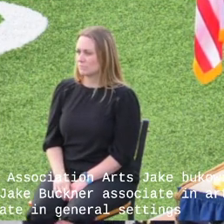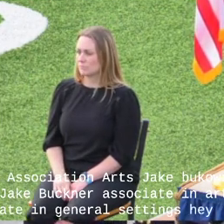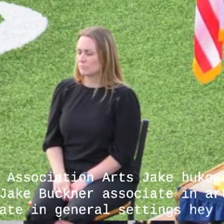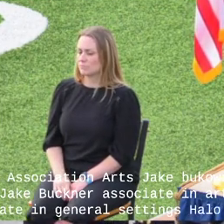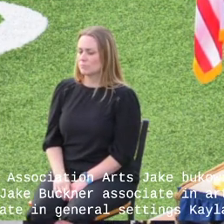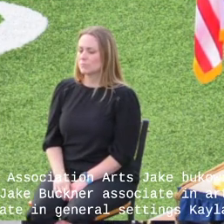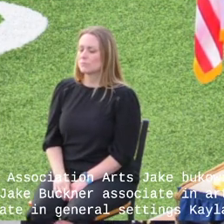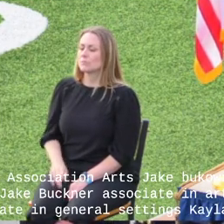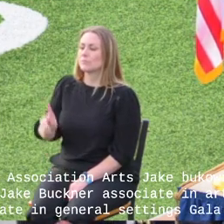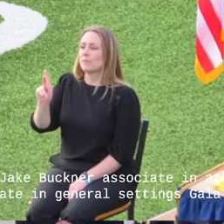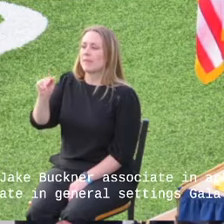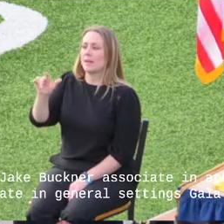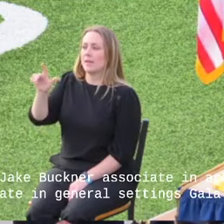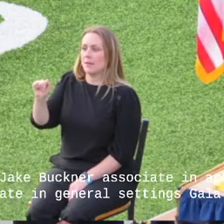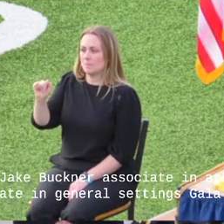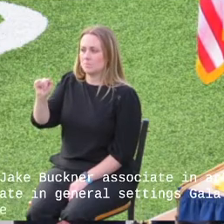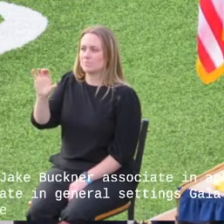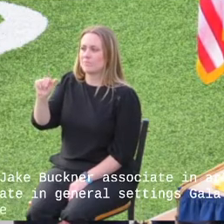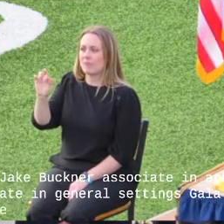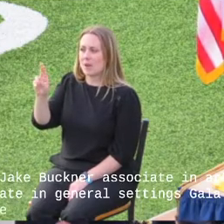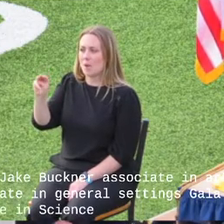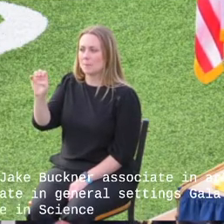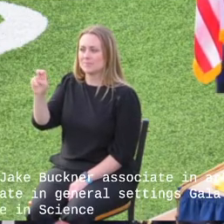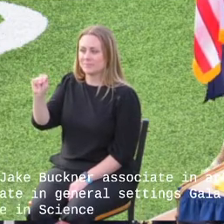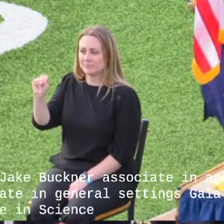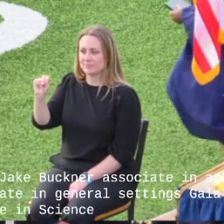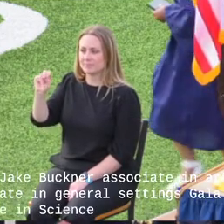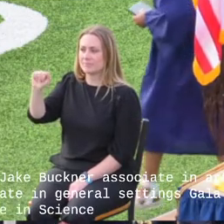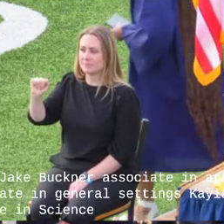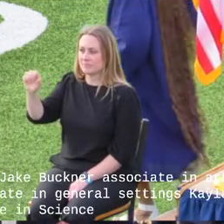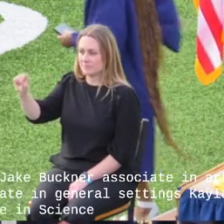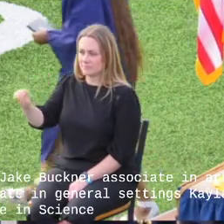Kayla Carmen, Associate in Science.